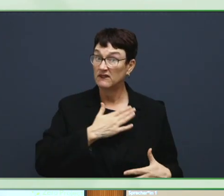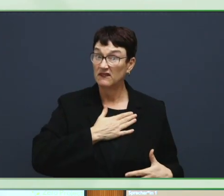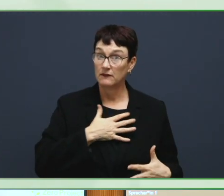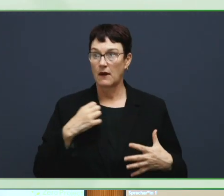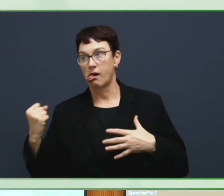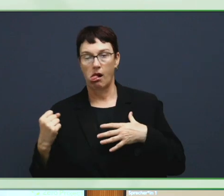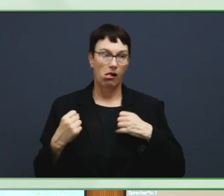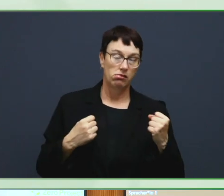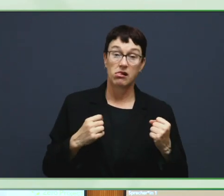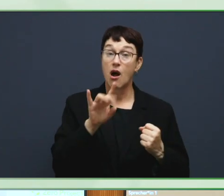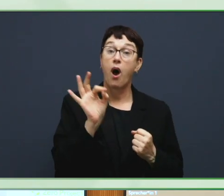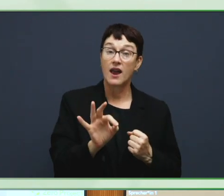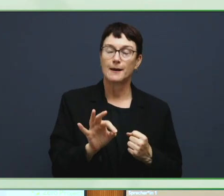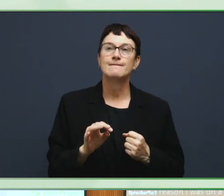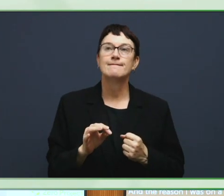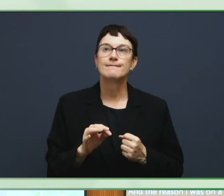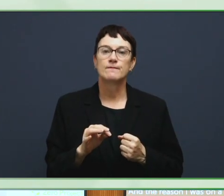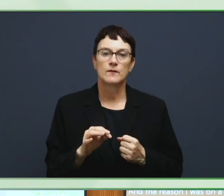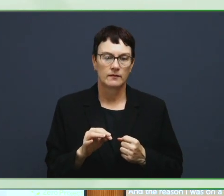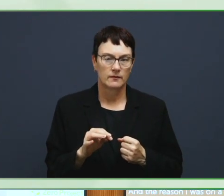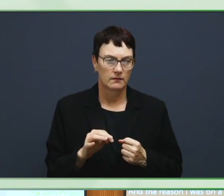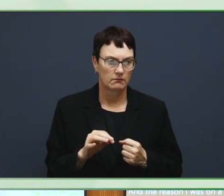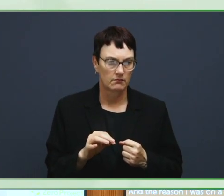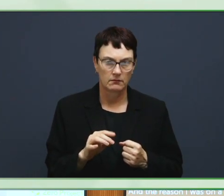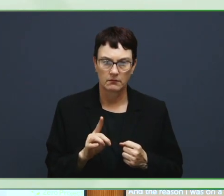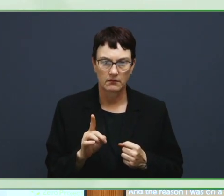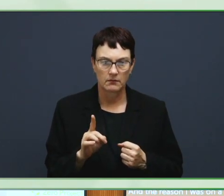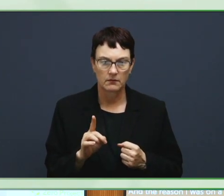the, is this where I press? Is this where I press?